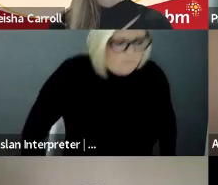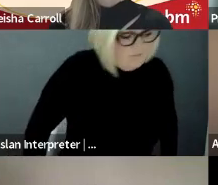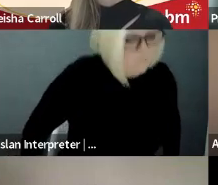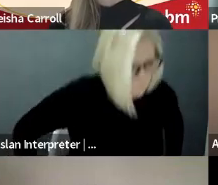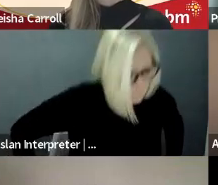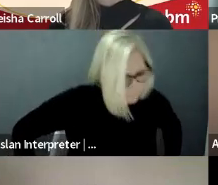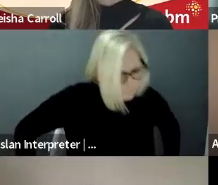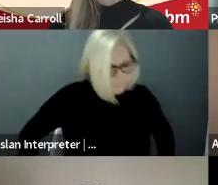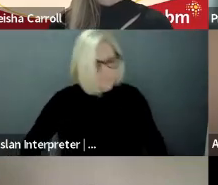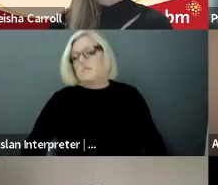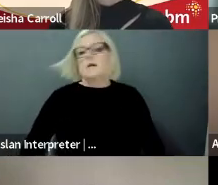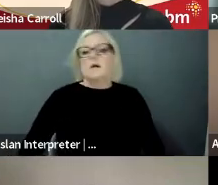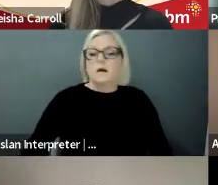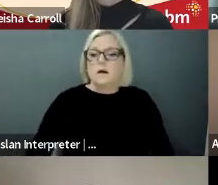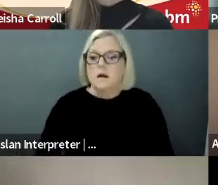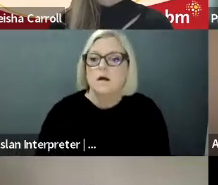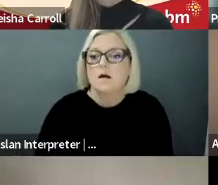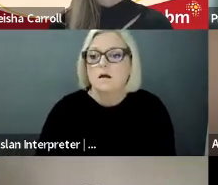So,